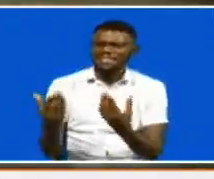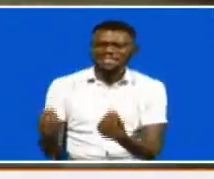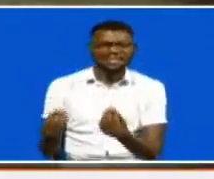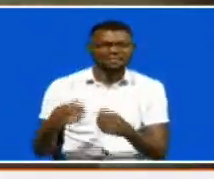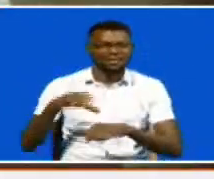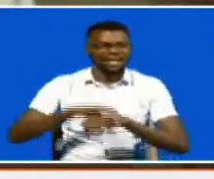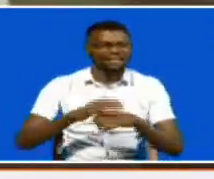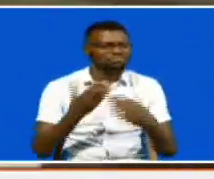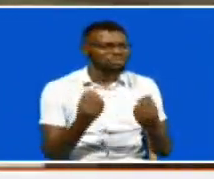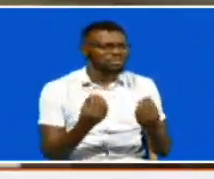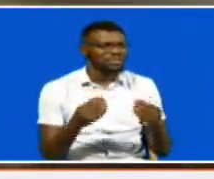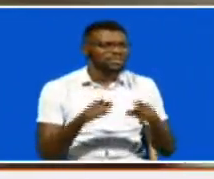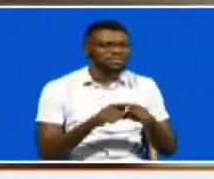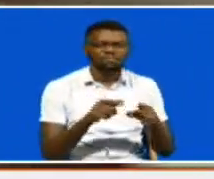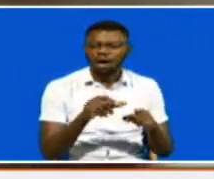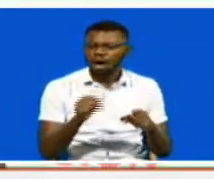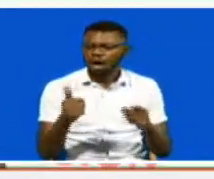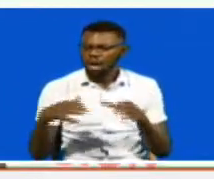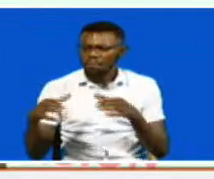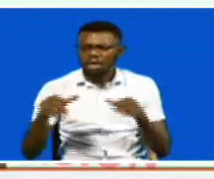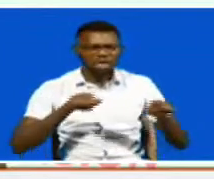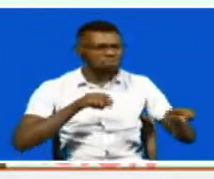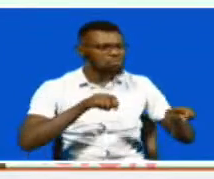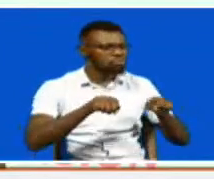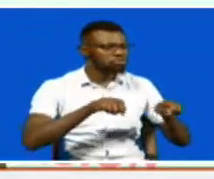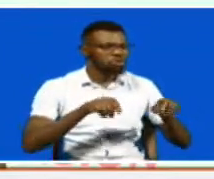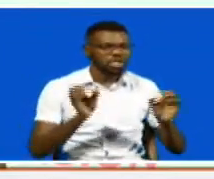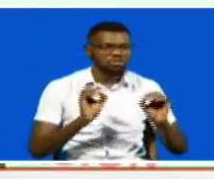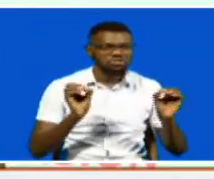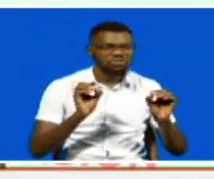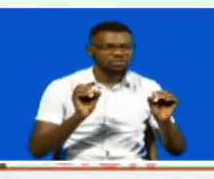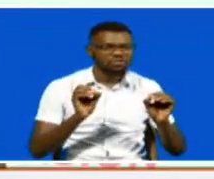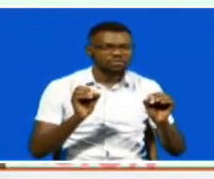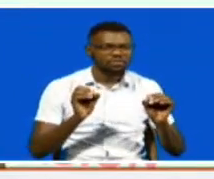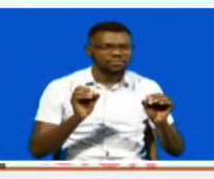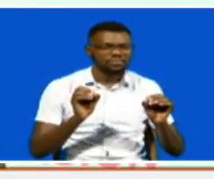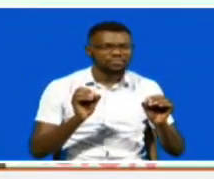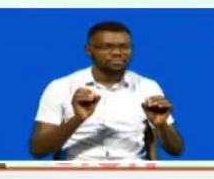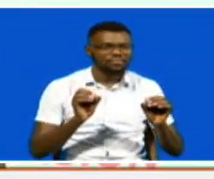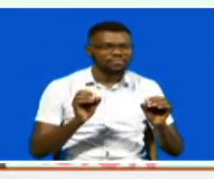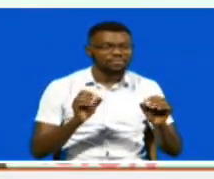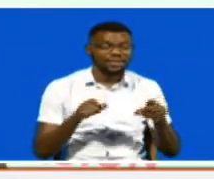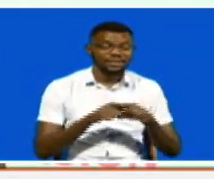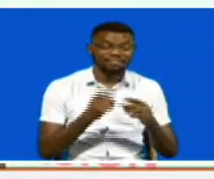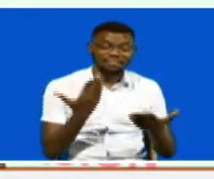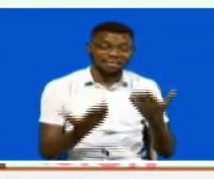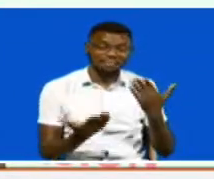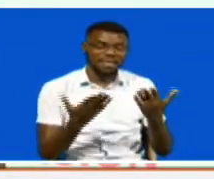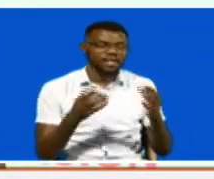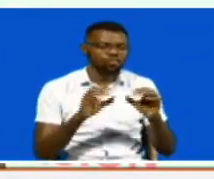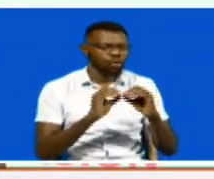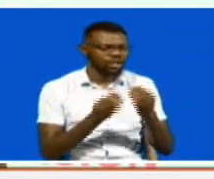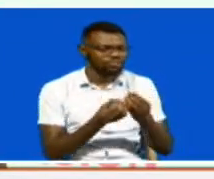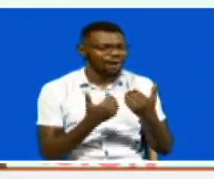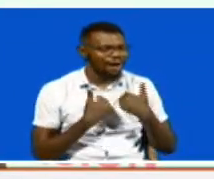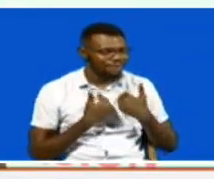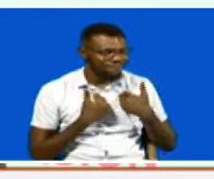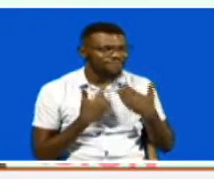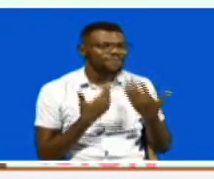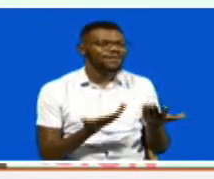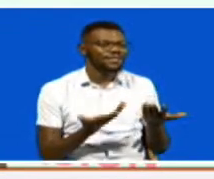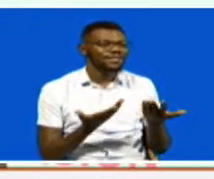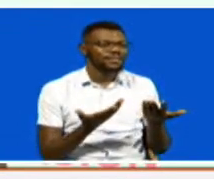of enforcement by relevant authorities. Where the organization is using digital